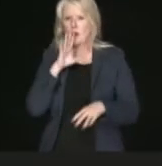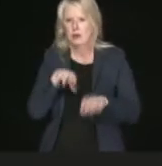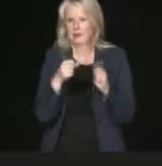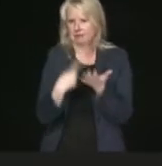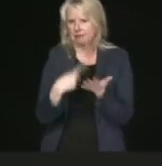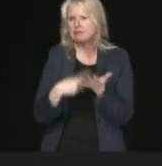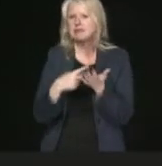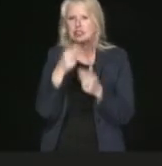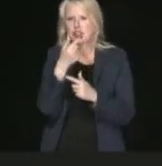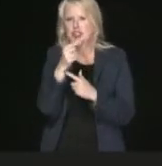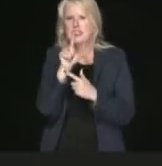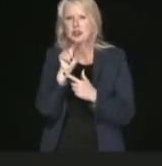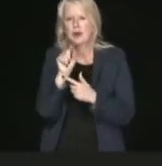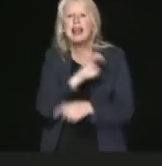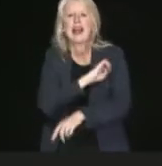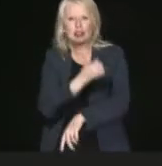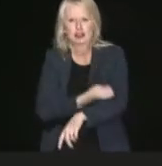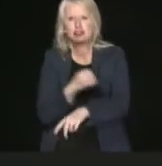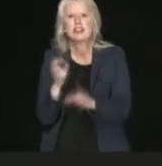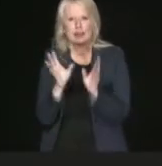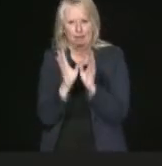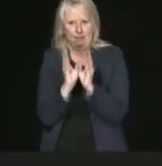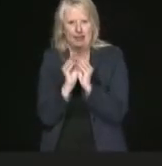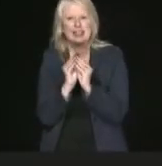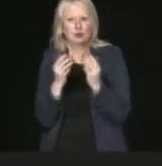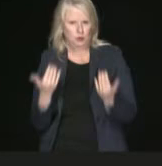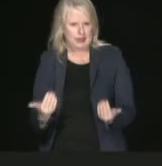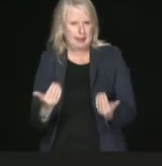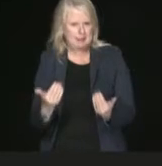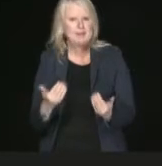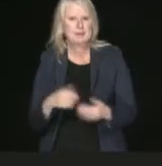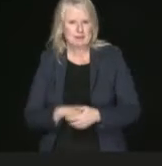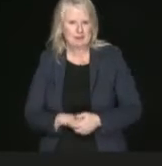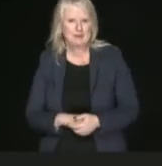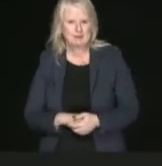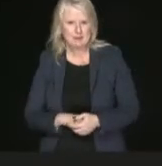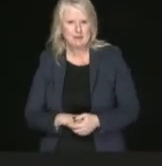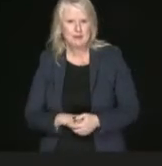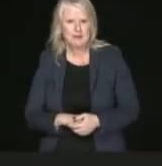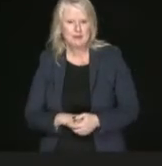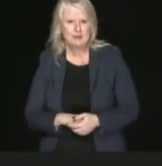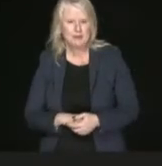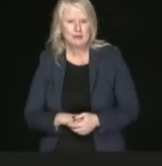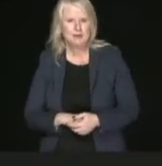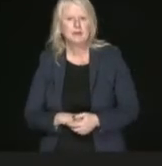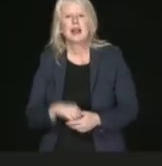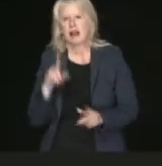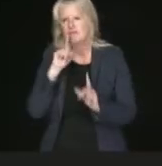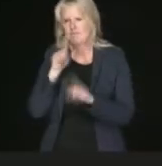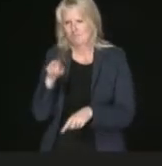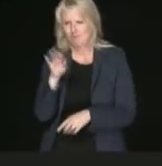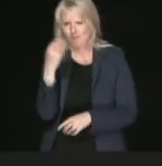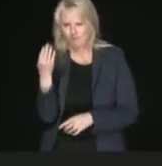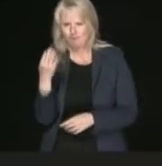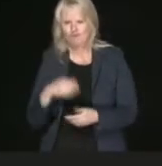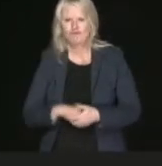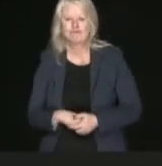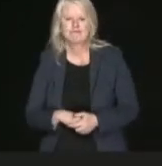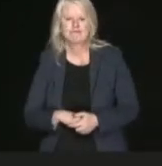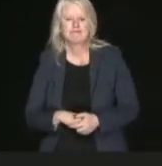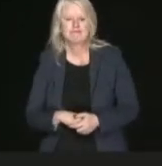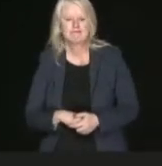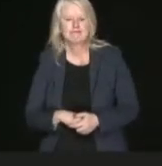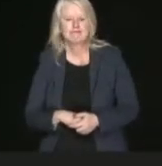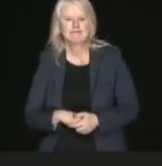the G20 energy meetings conversation today. Okay. Nous faisons partie de